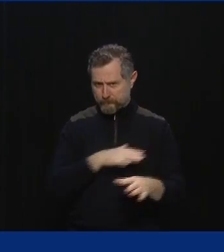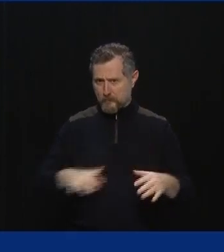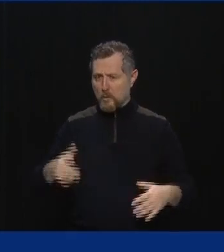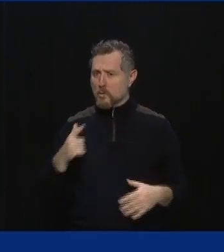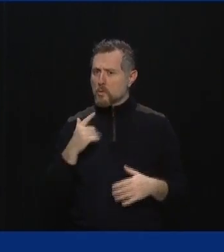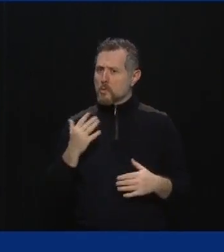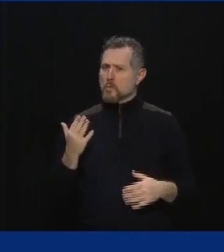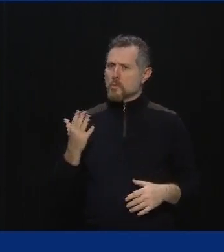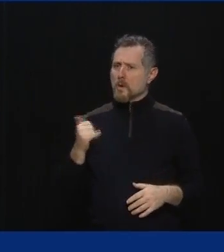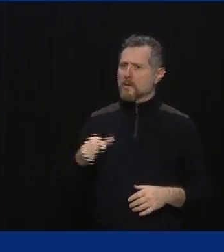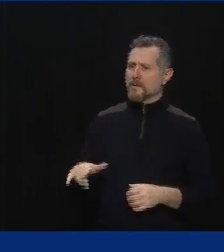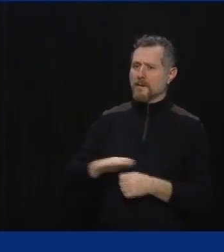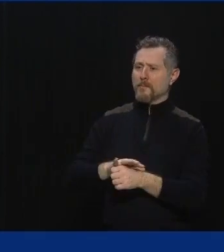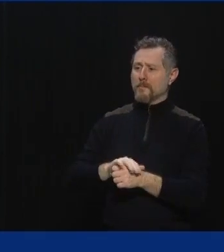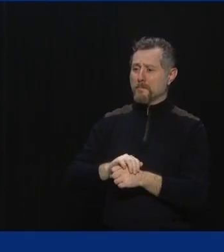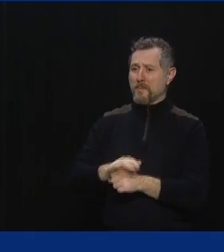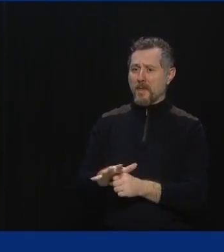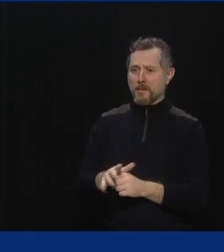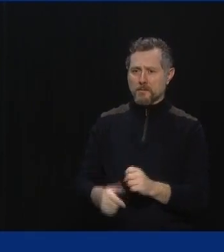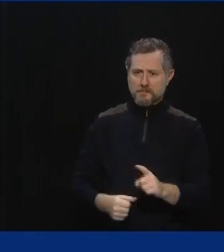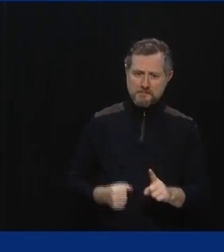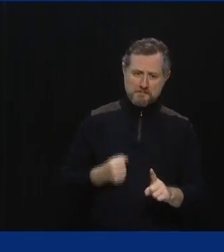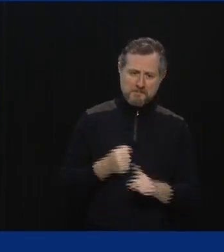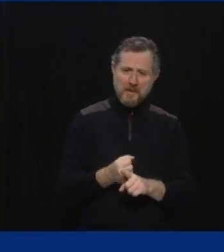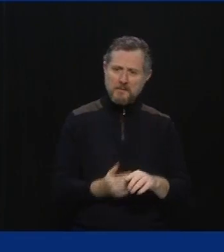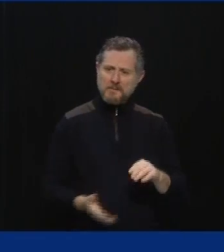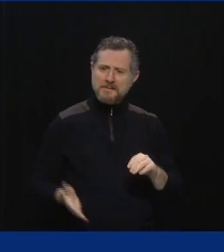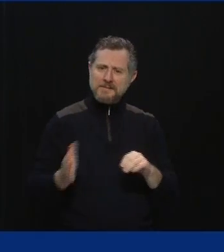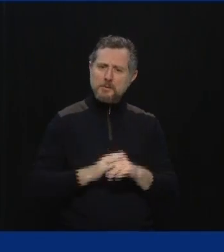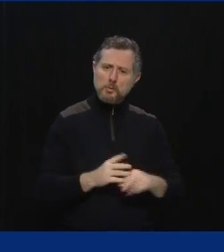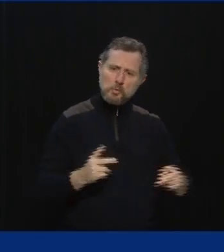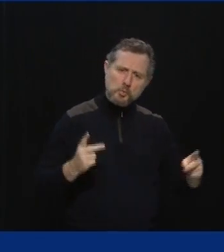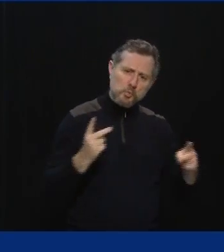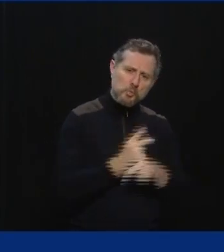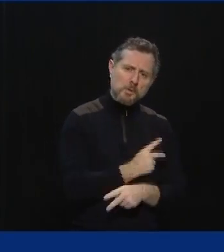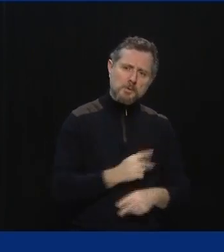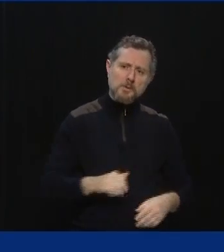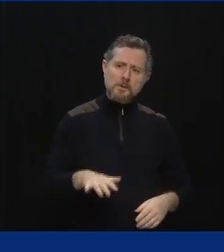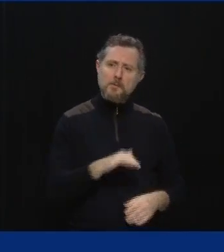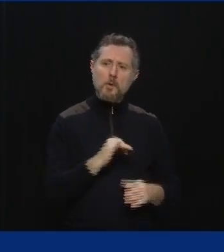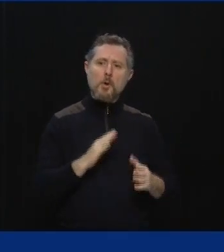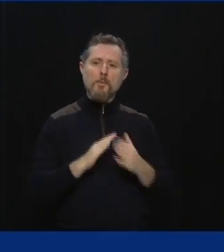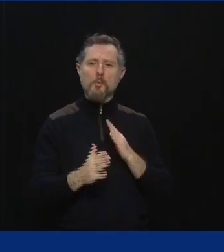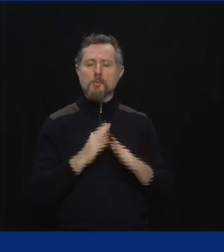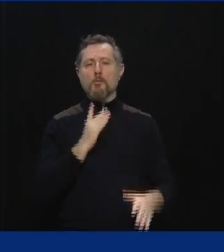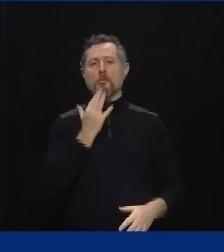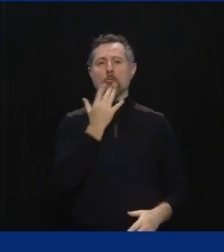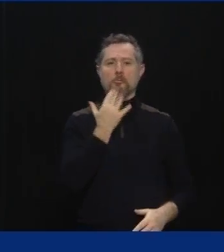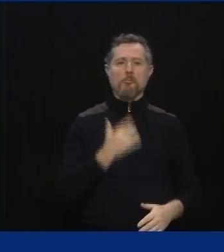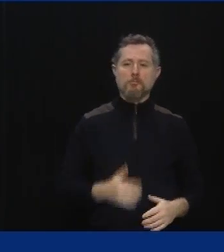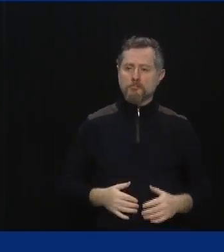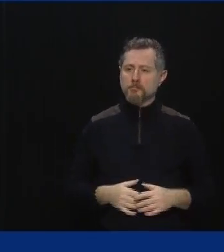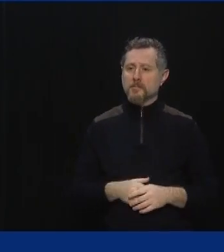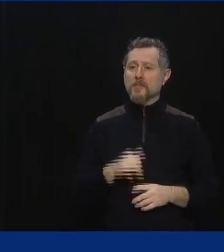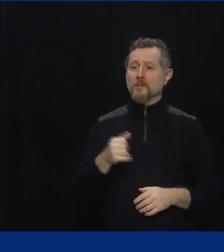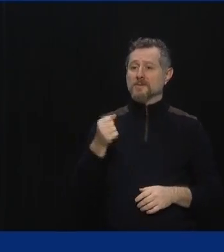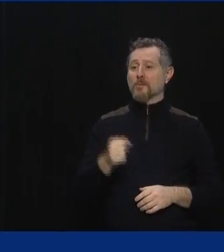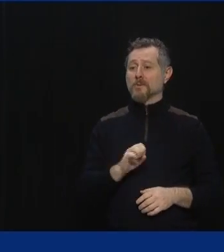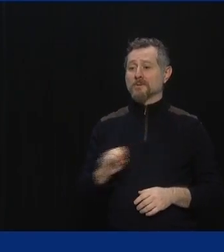pandemic exacerbated many of the issues that impact specifically communities of color. When we think about Southeast